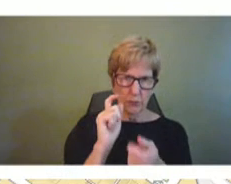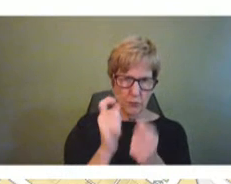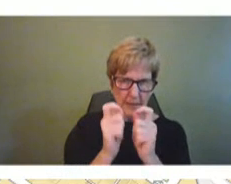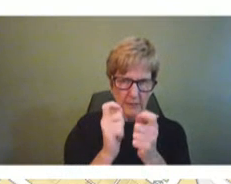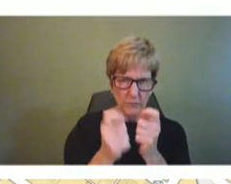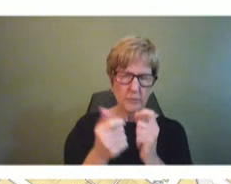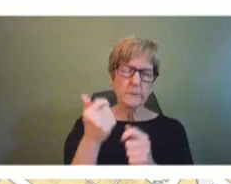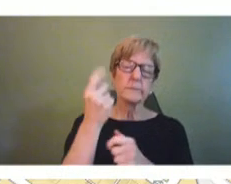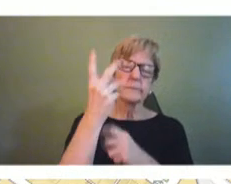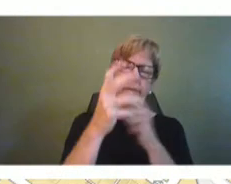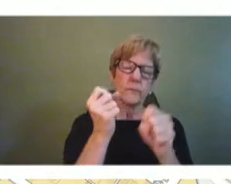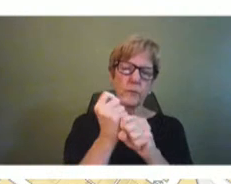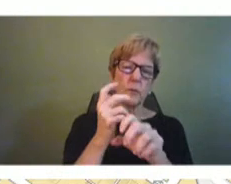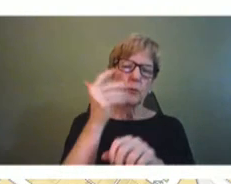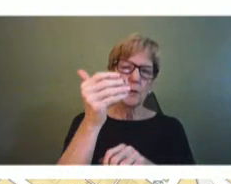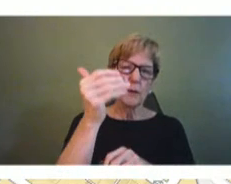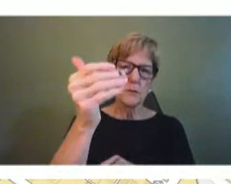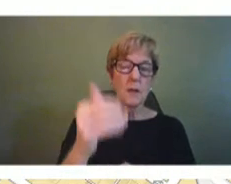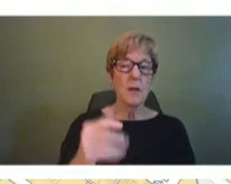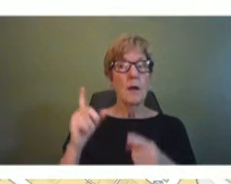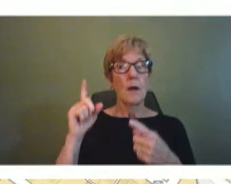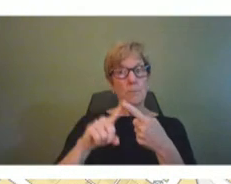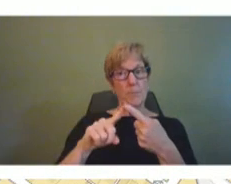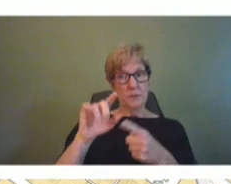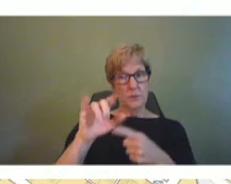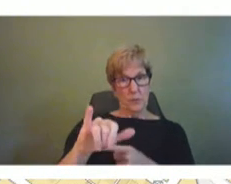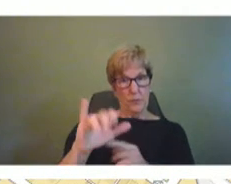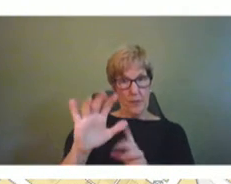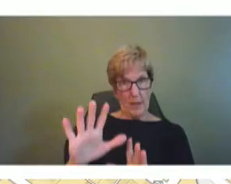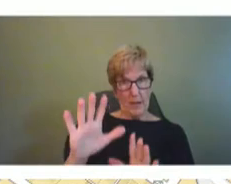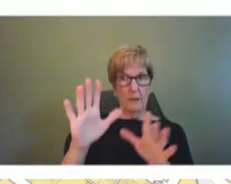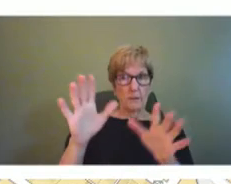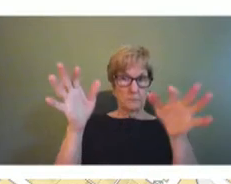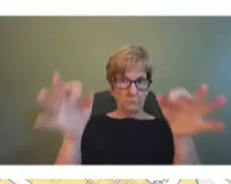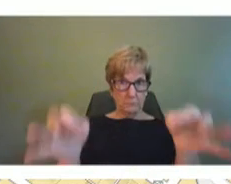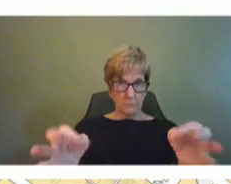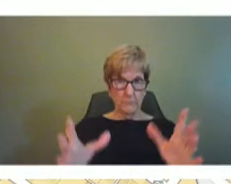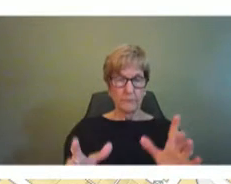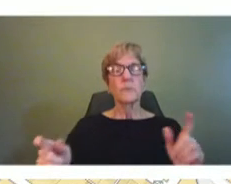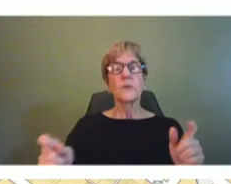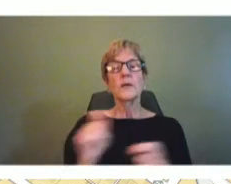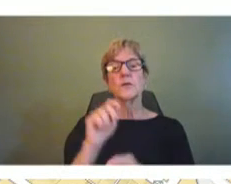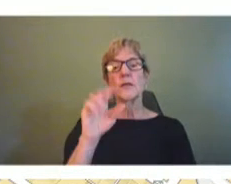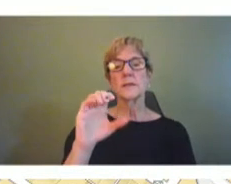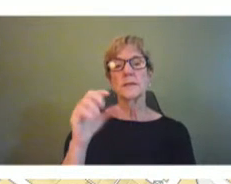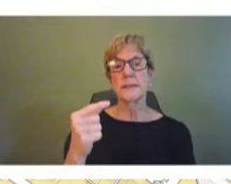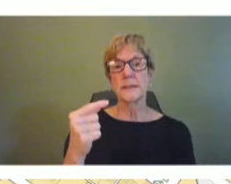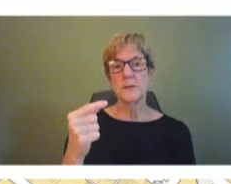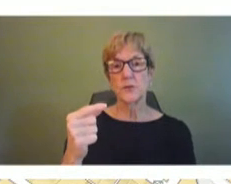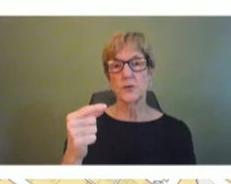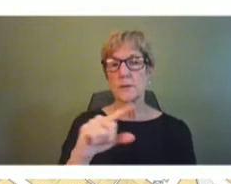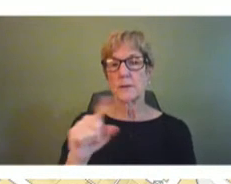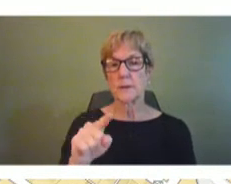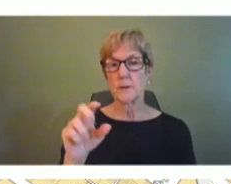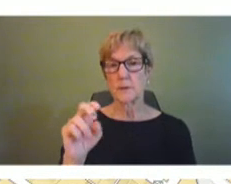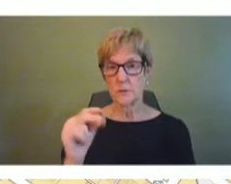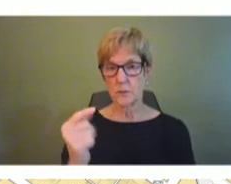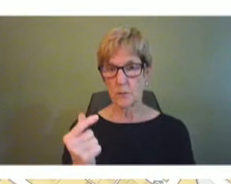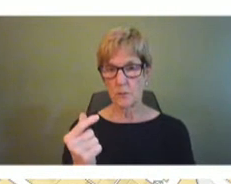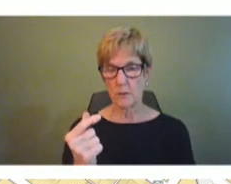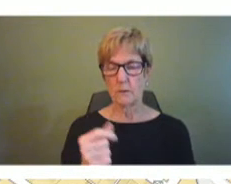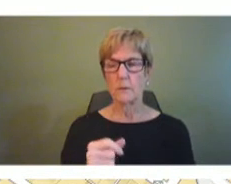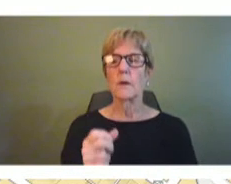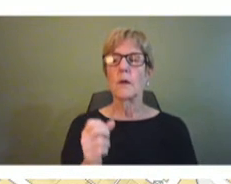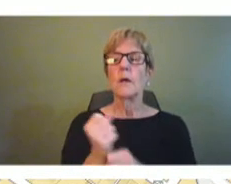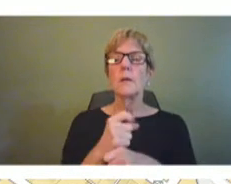but in the meantime we can make changes to the CG zoning District to to ensure that what